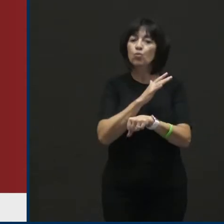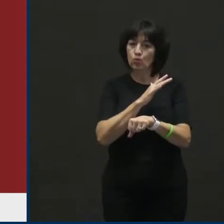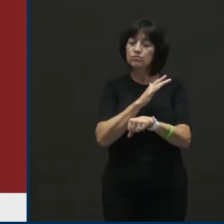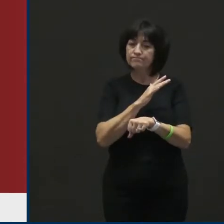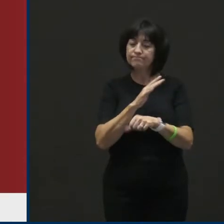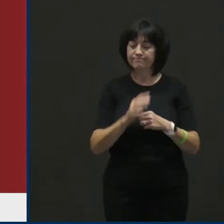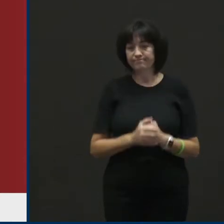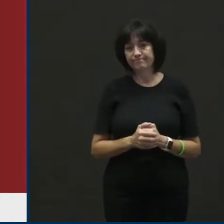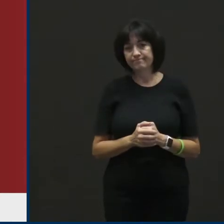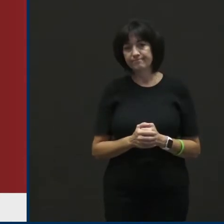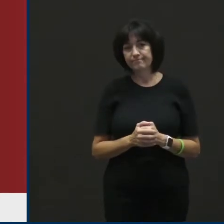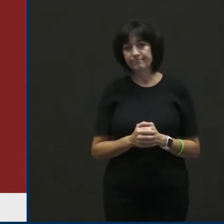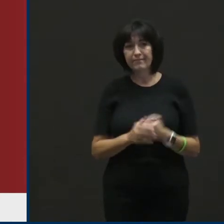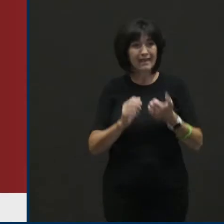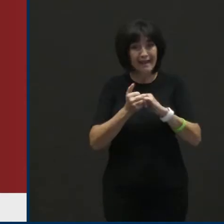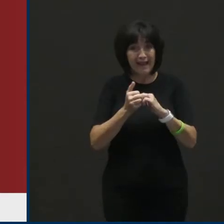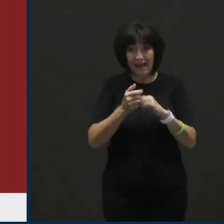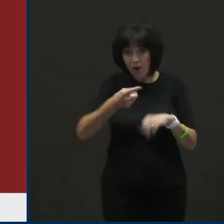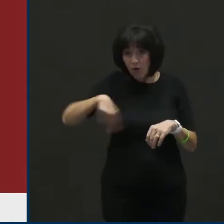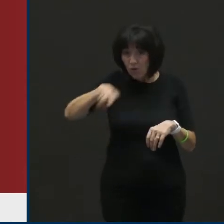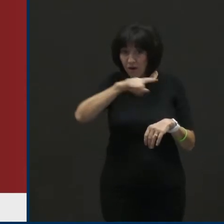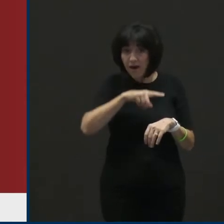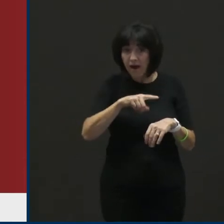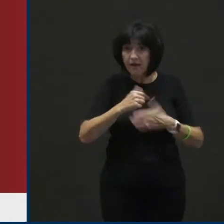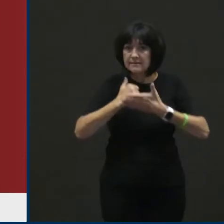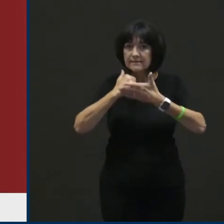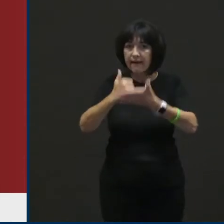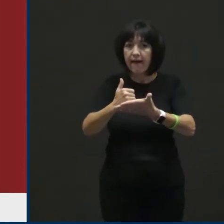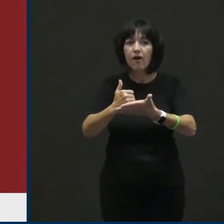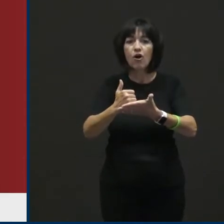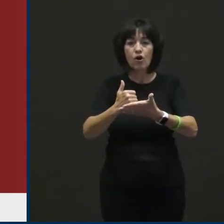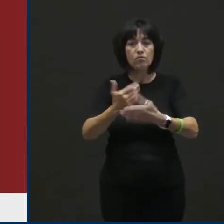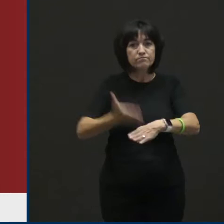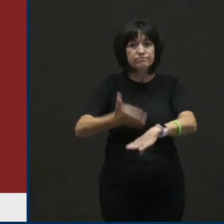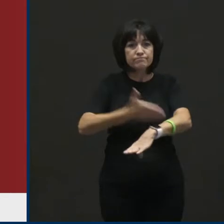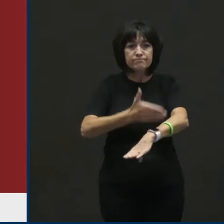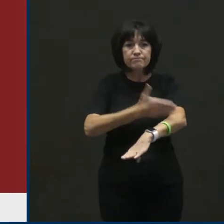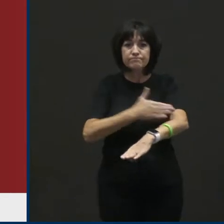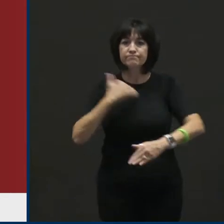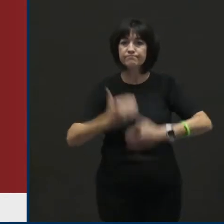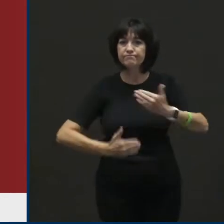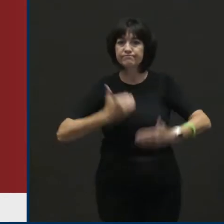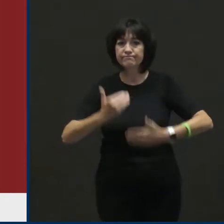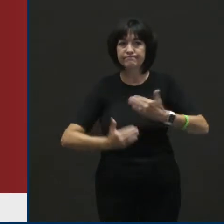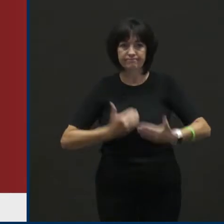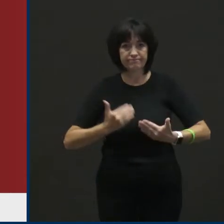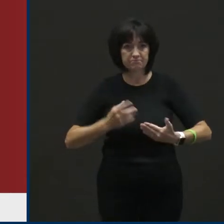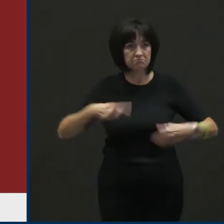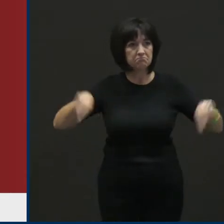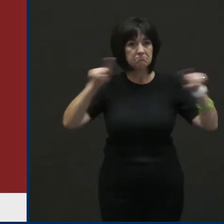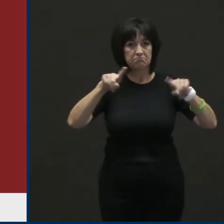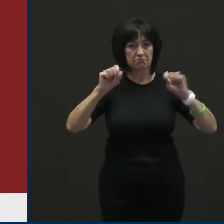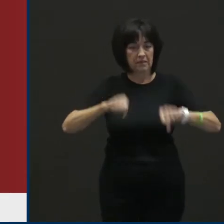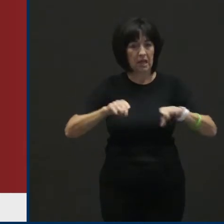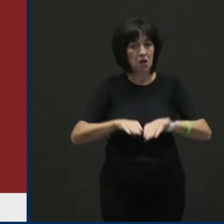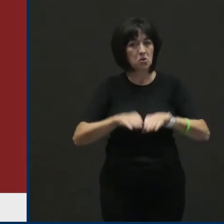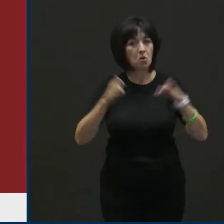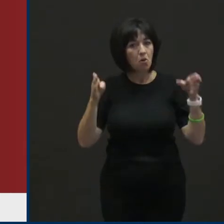things that each of us can do to make sure that workers go back to work and our schools reopen more fully and we